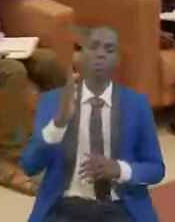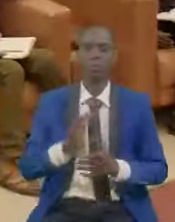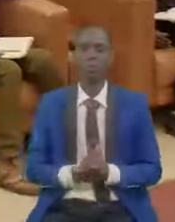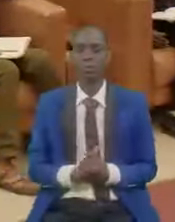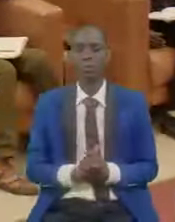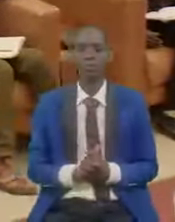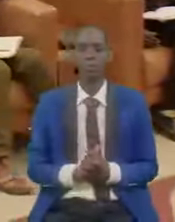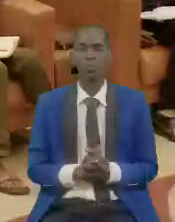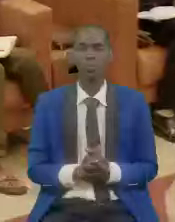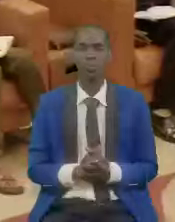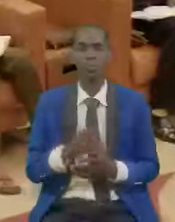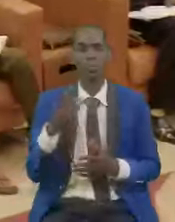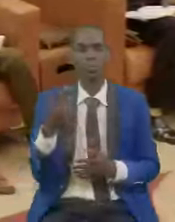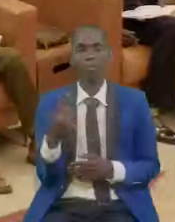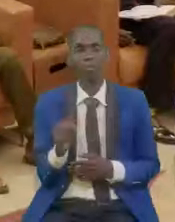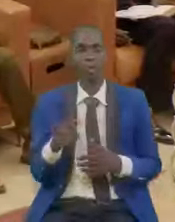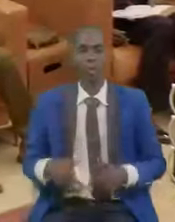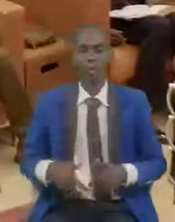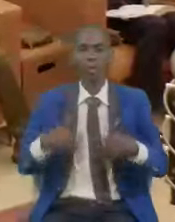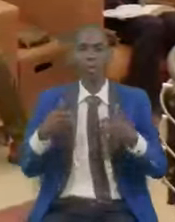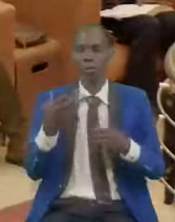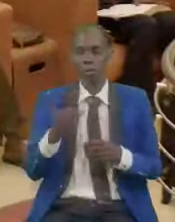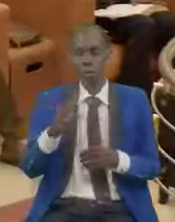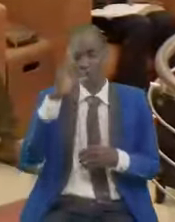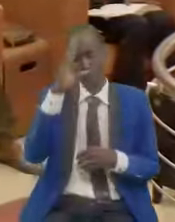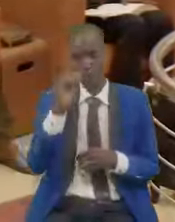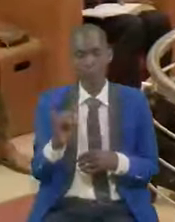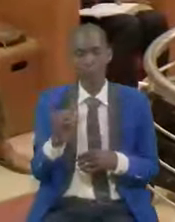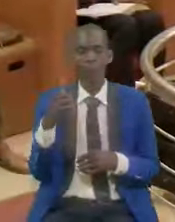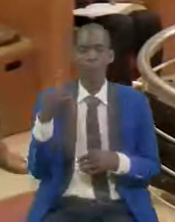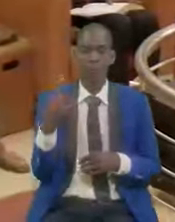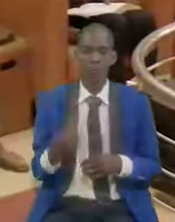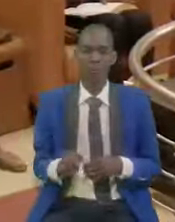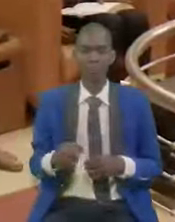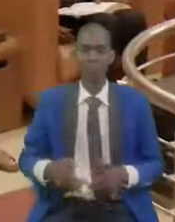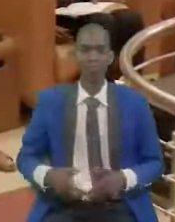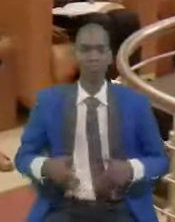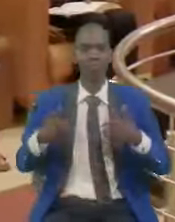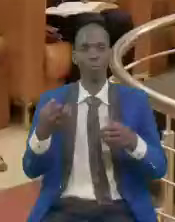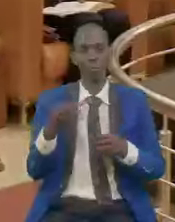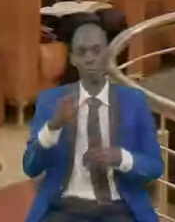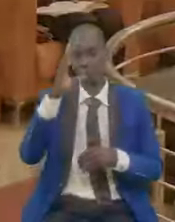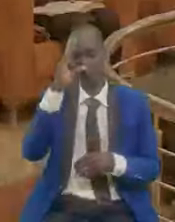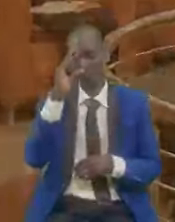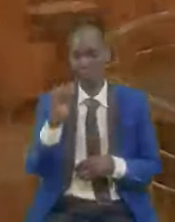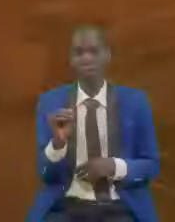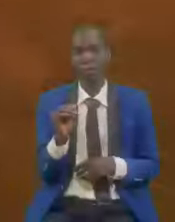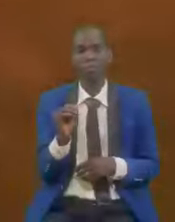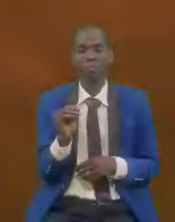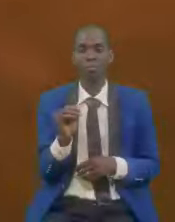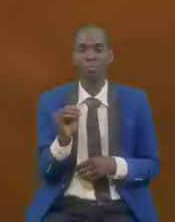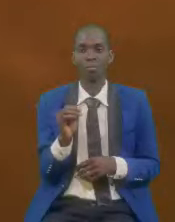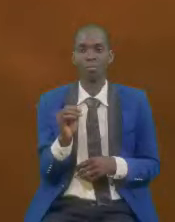God. The wrath of man, the indignation of man, the anger of